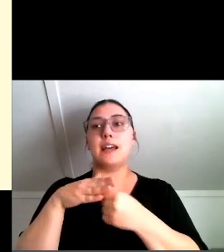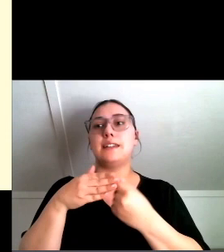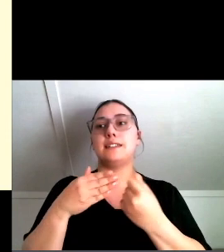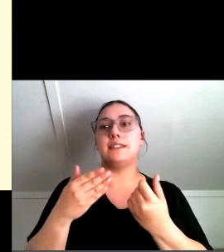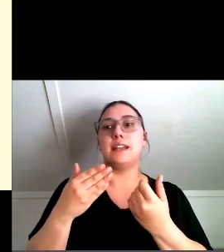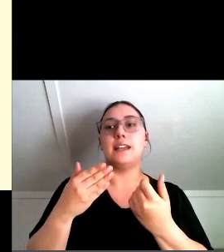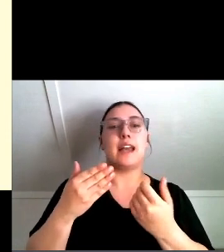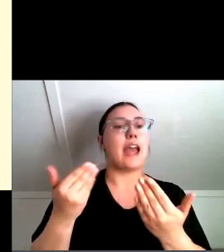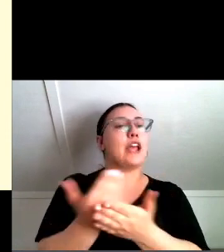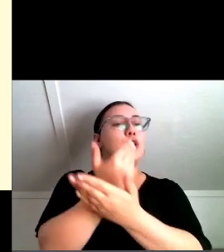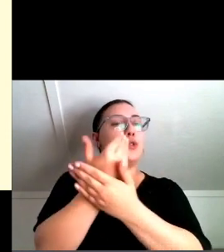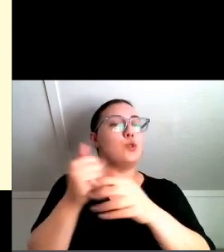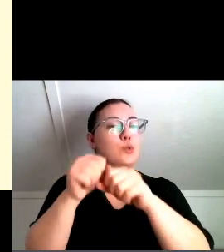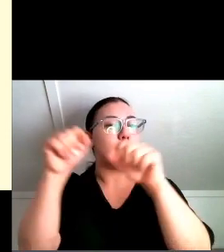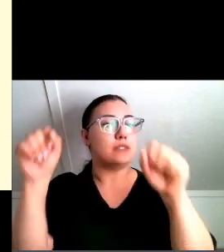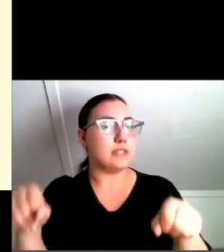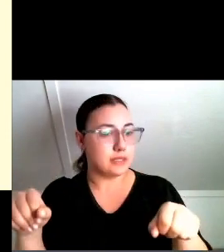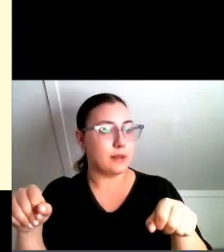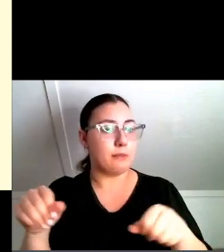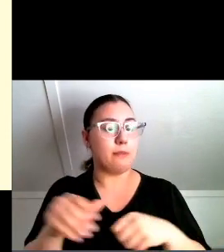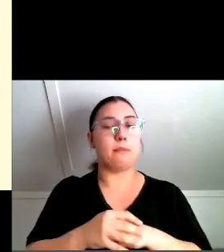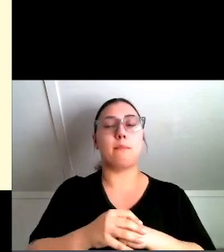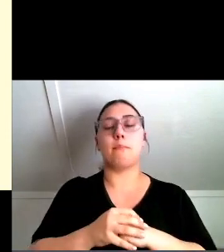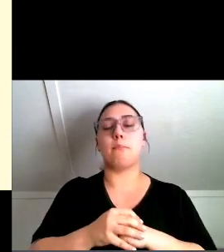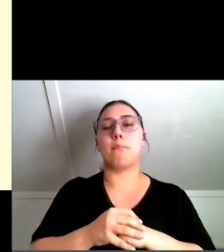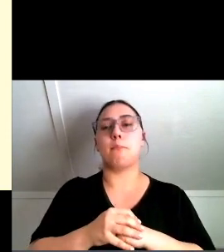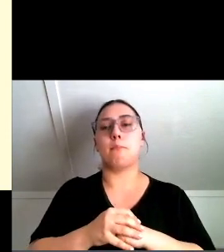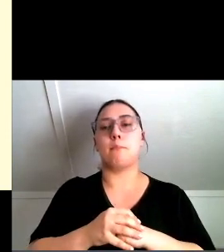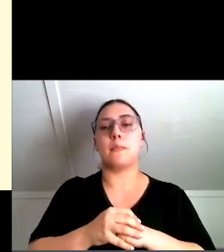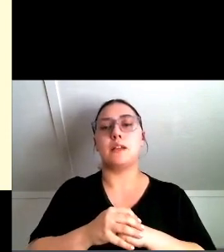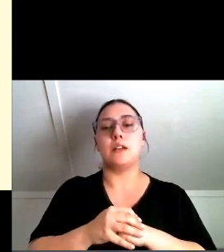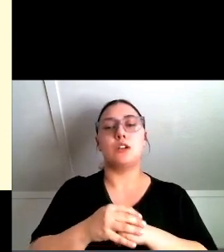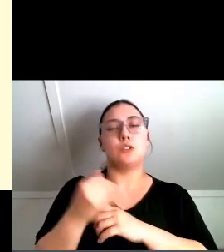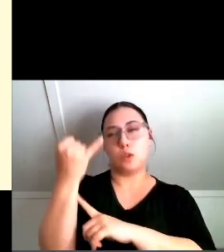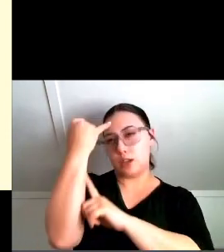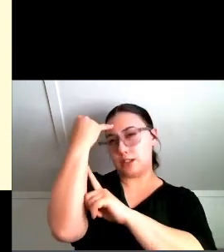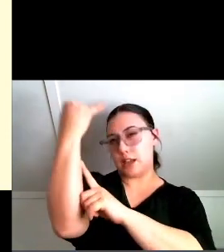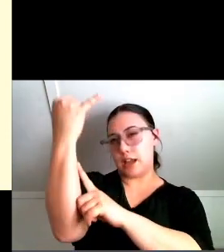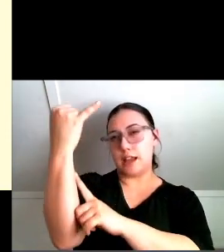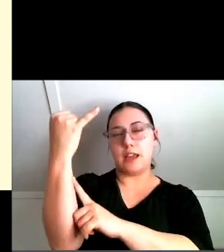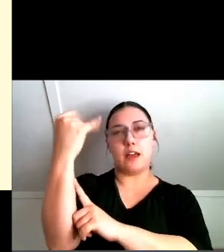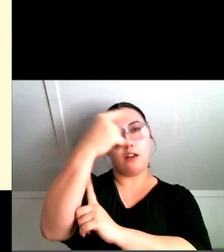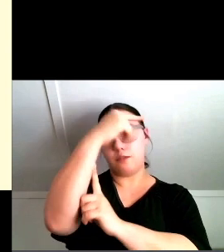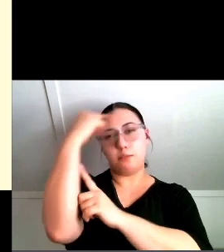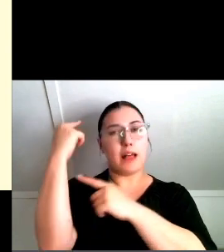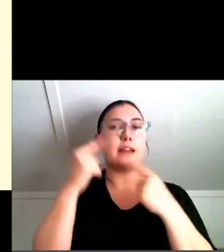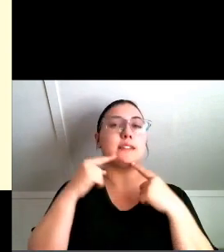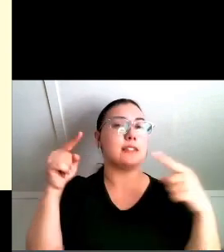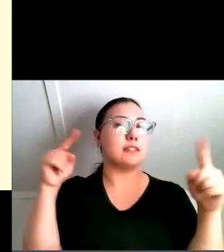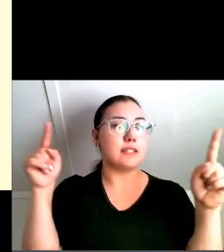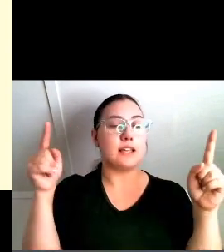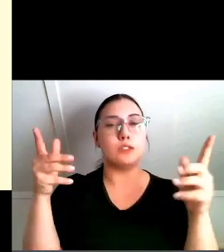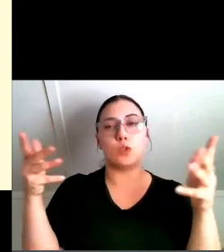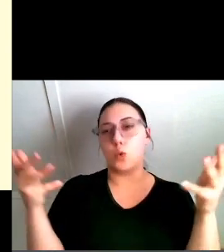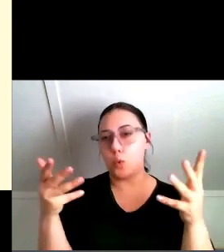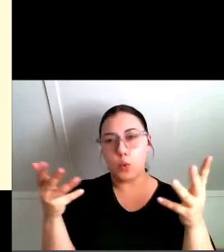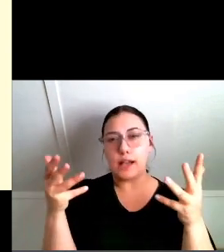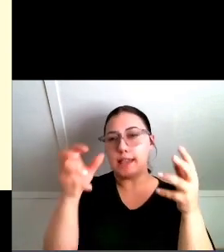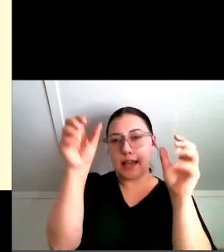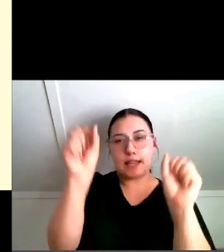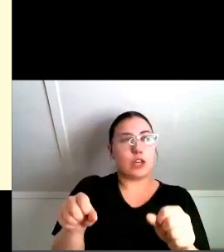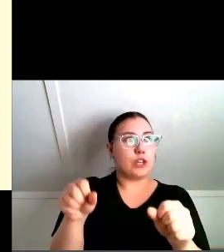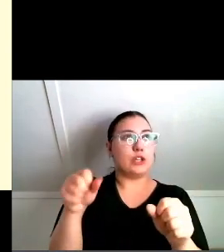Well, one way that this idea of what black success could be was documented was through the